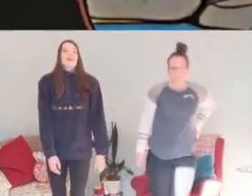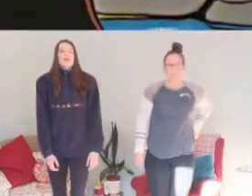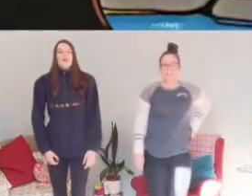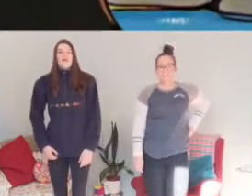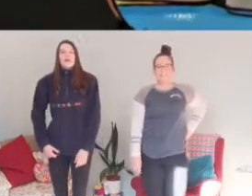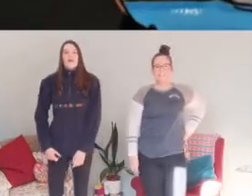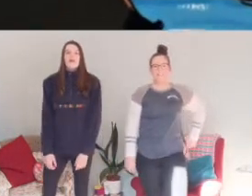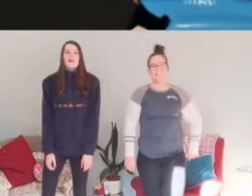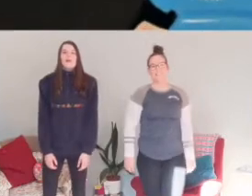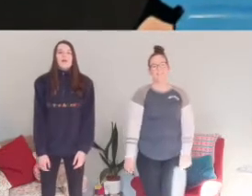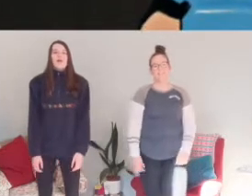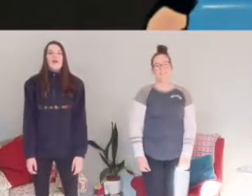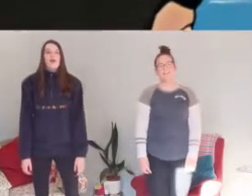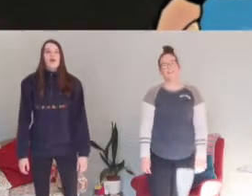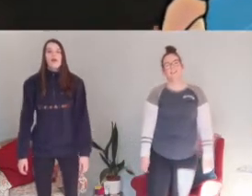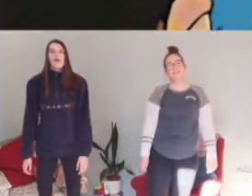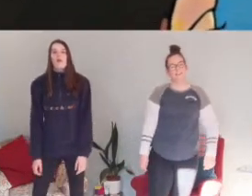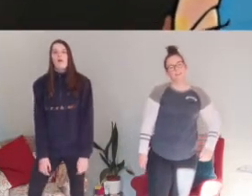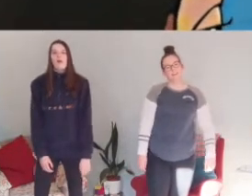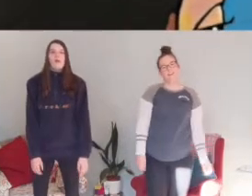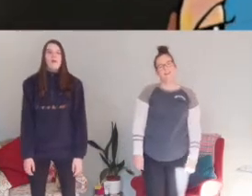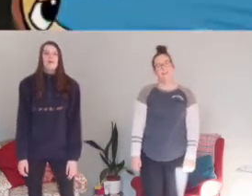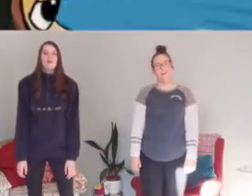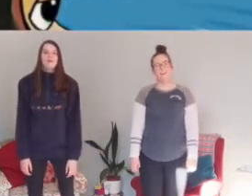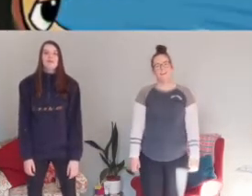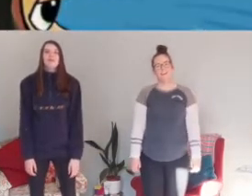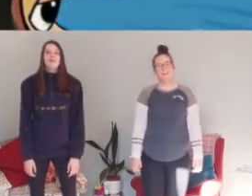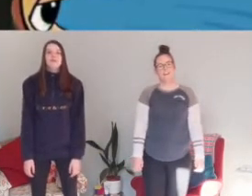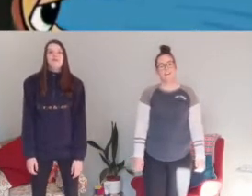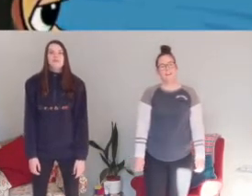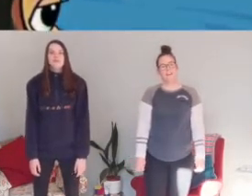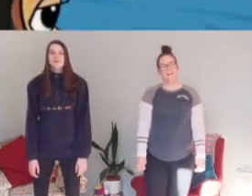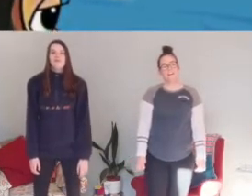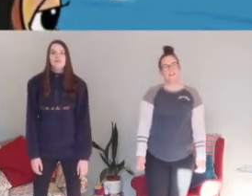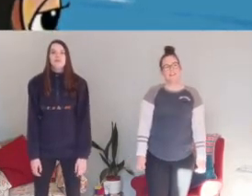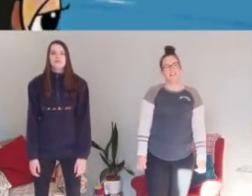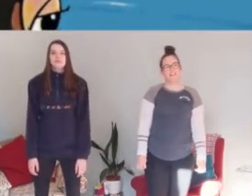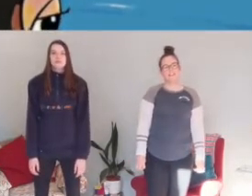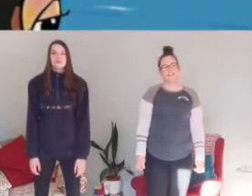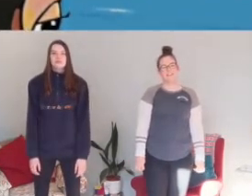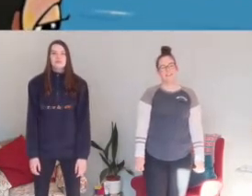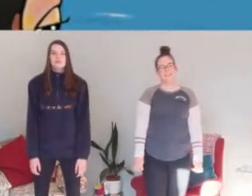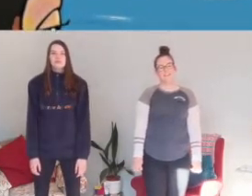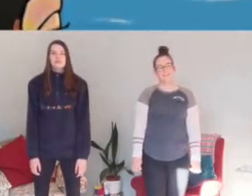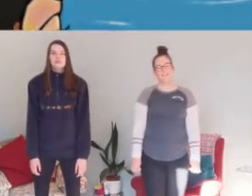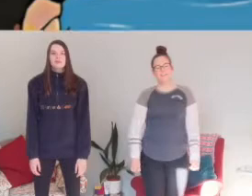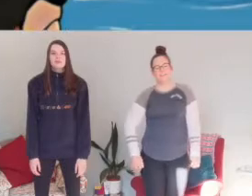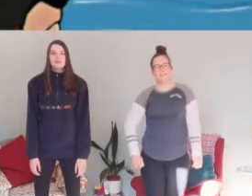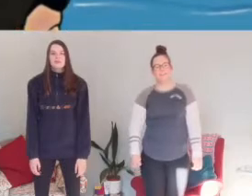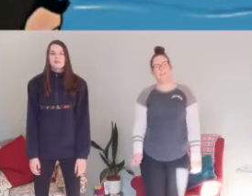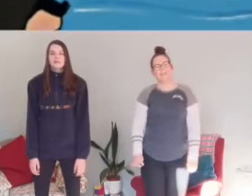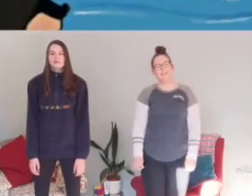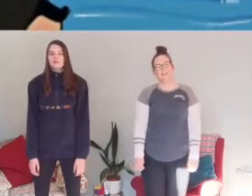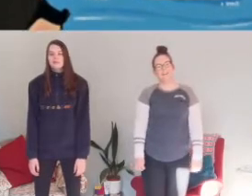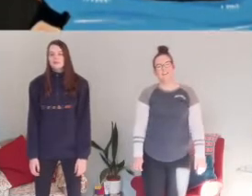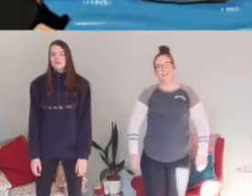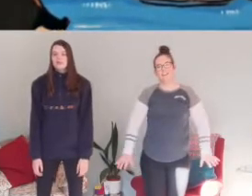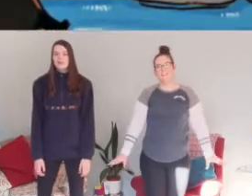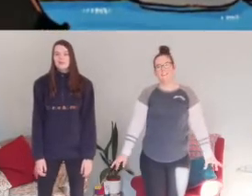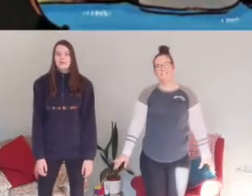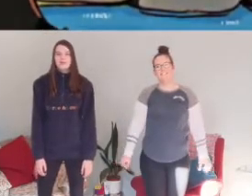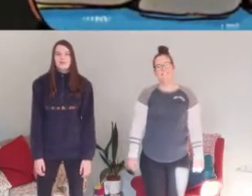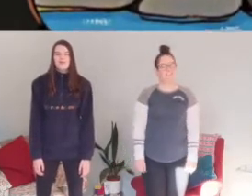It's beautiful, said Dick the antelope. And there's no place like it anywhere, mumbled Boo-hoo the